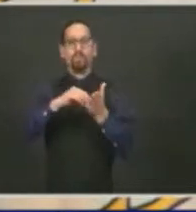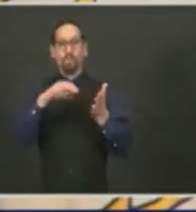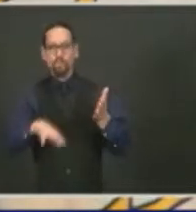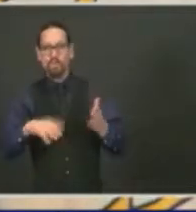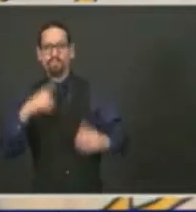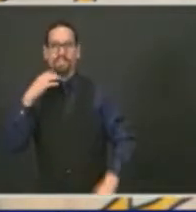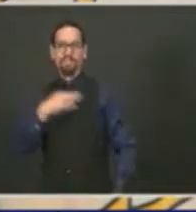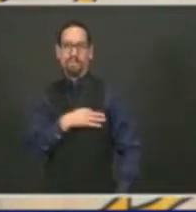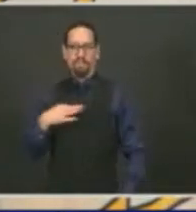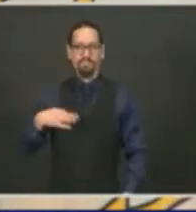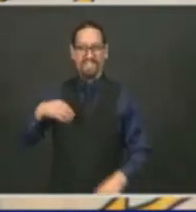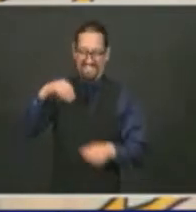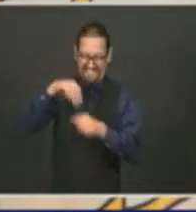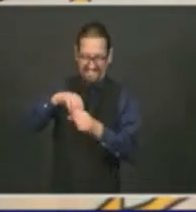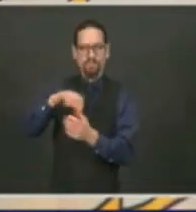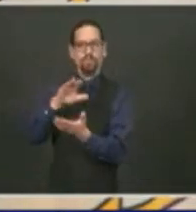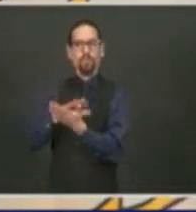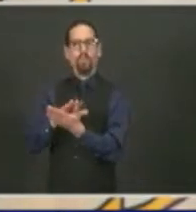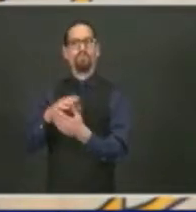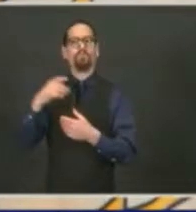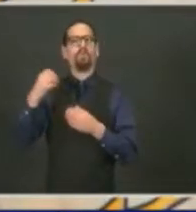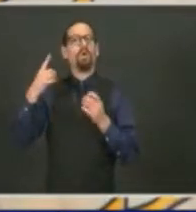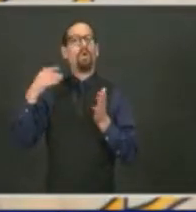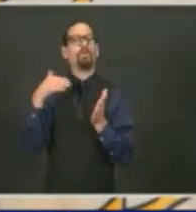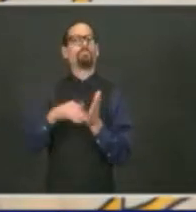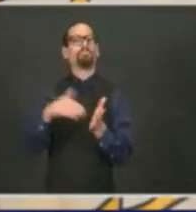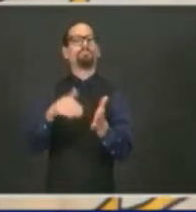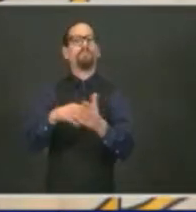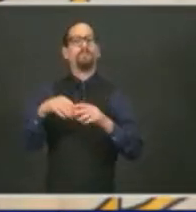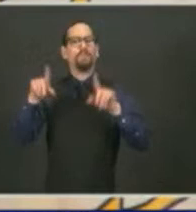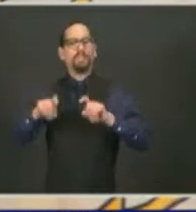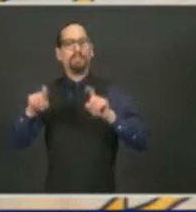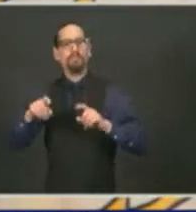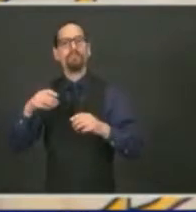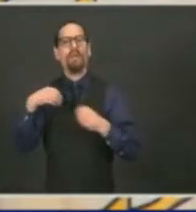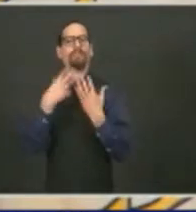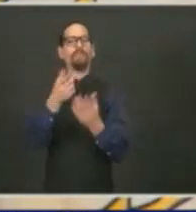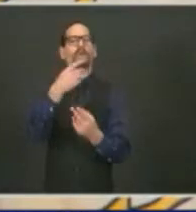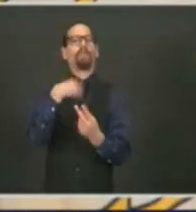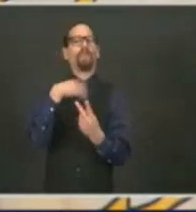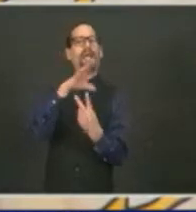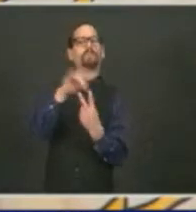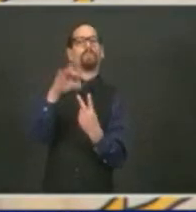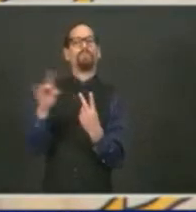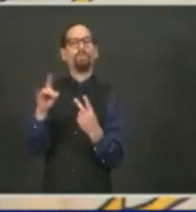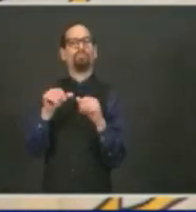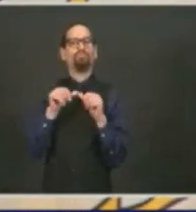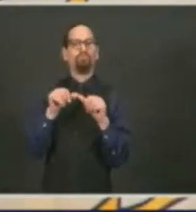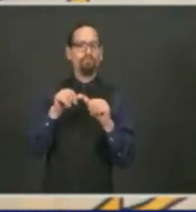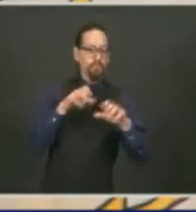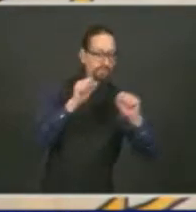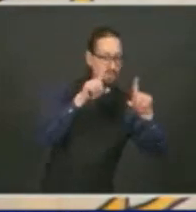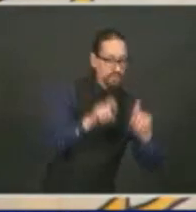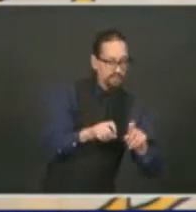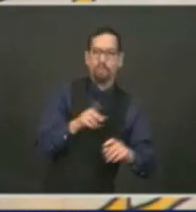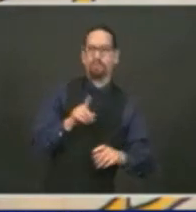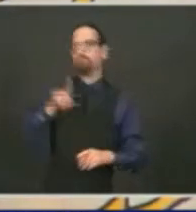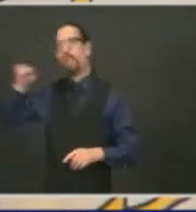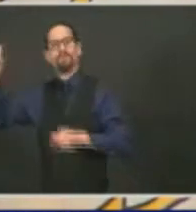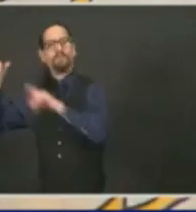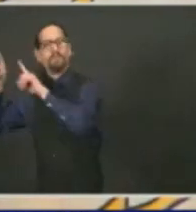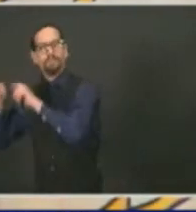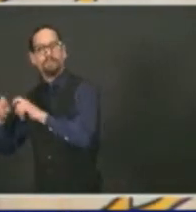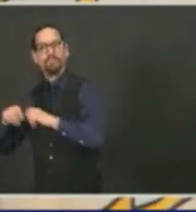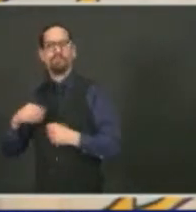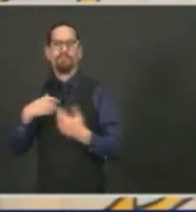in school on an ongoing basis. I want to thank superintendents. It's been a great response over the past 10